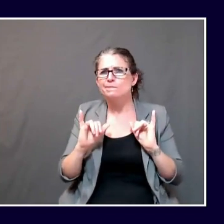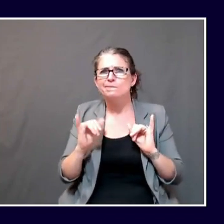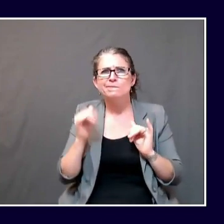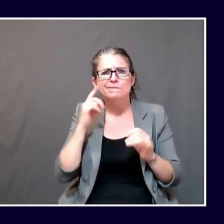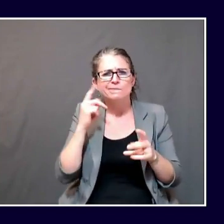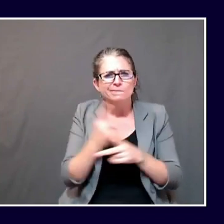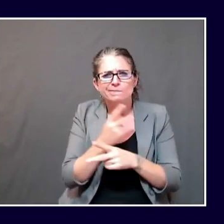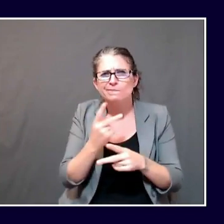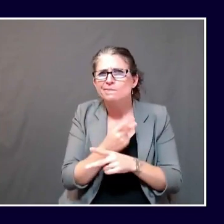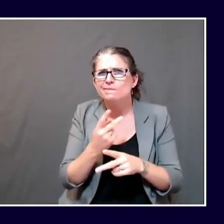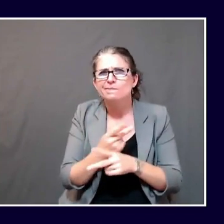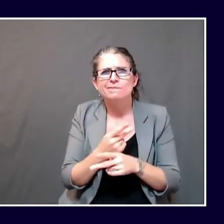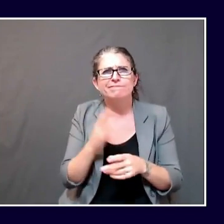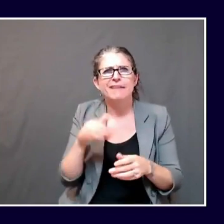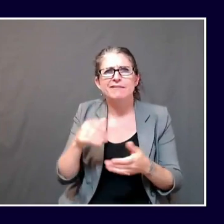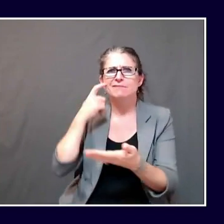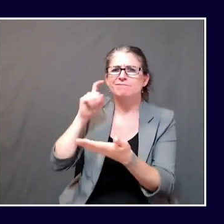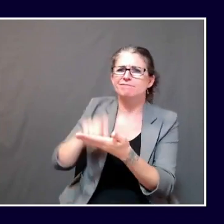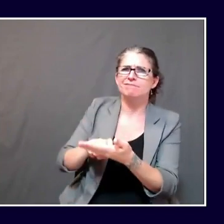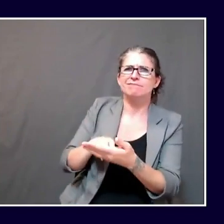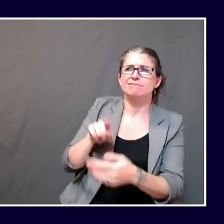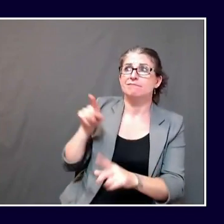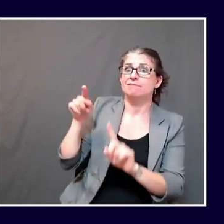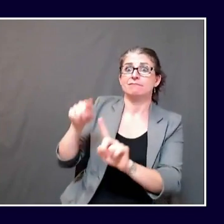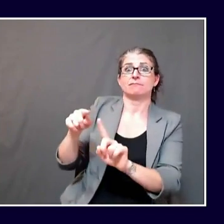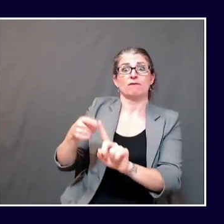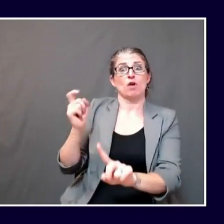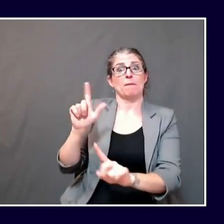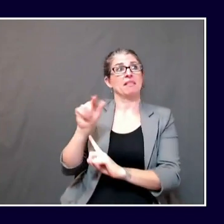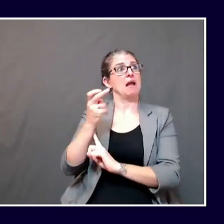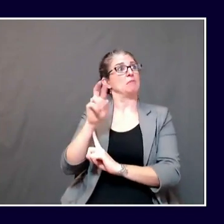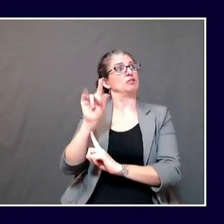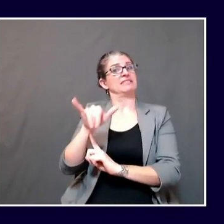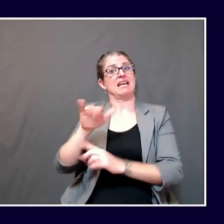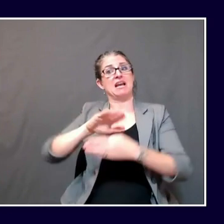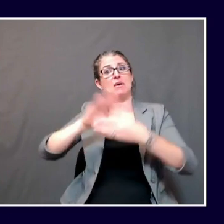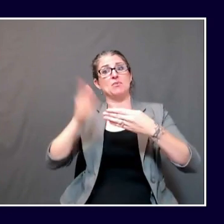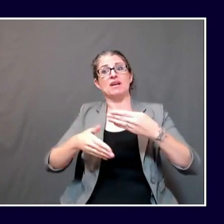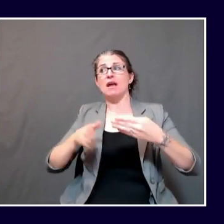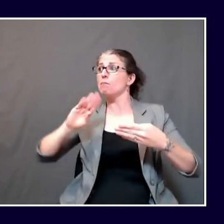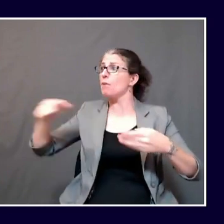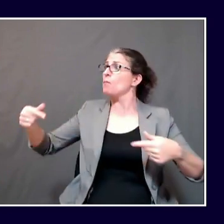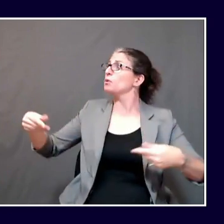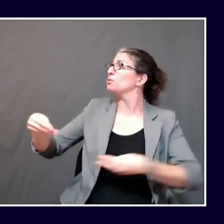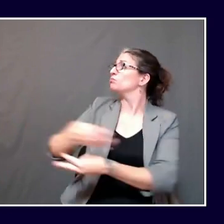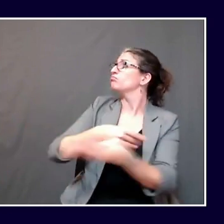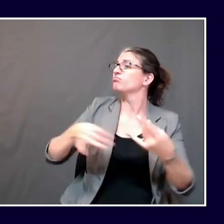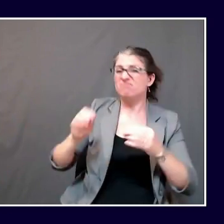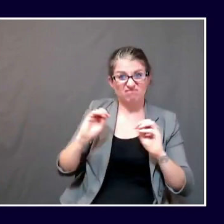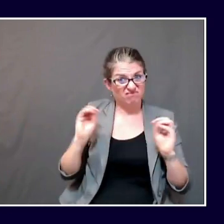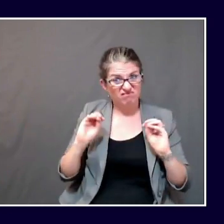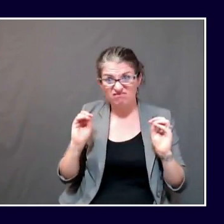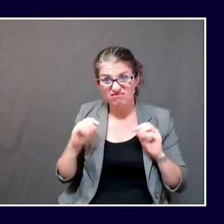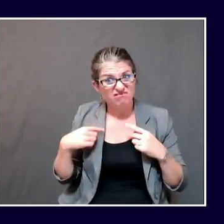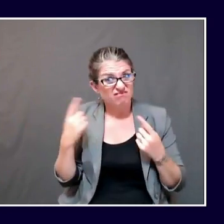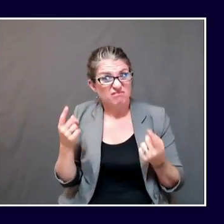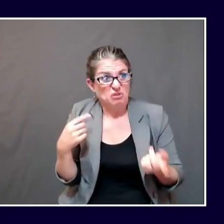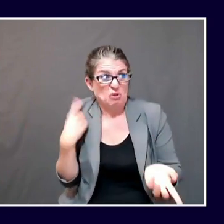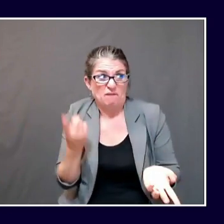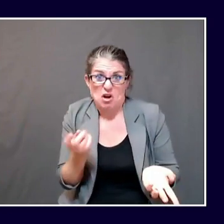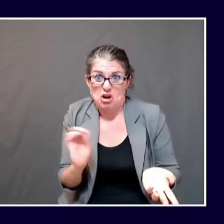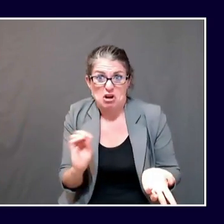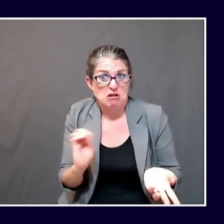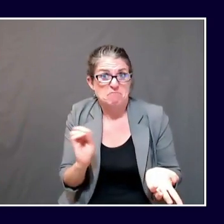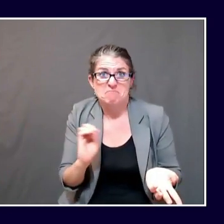that emanated from Labor Day gatherings or things of that nature. That doesn't mean that they aren't out there. But